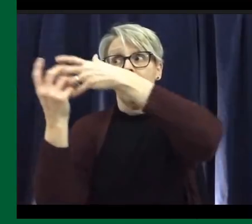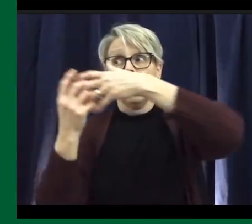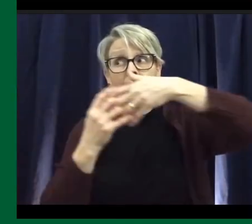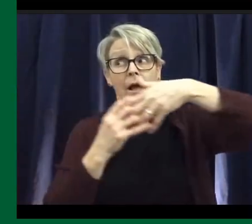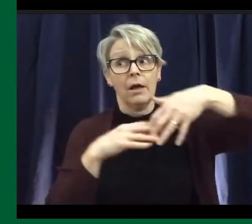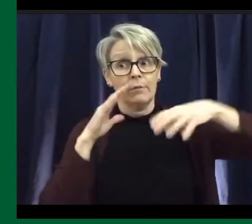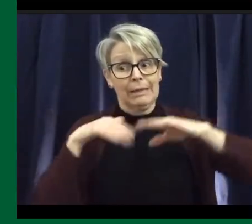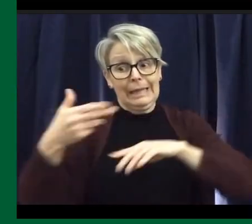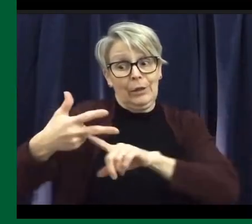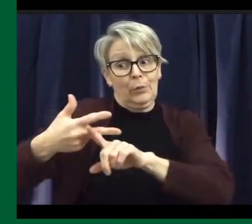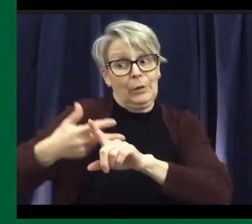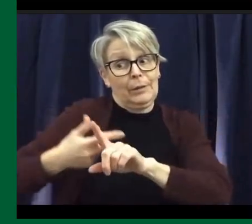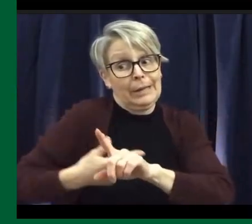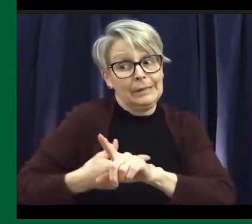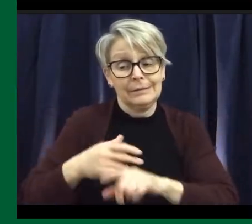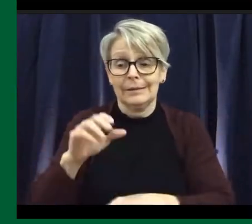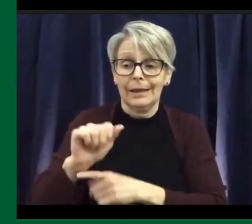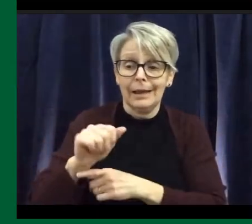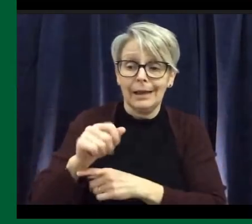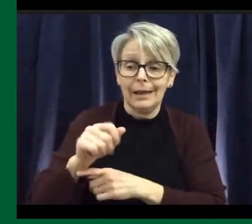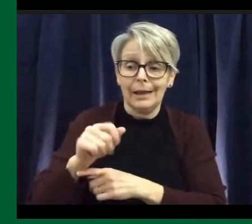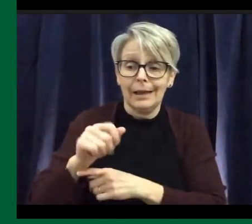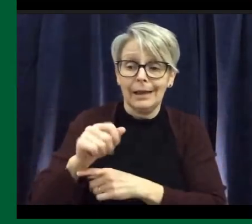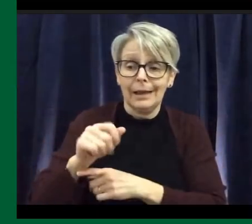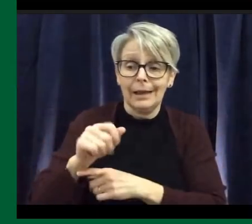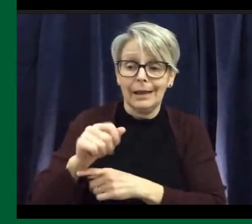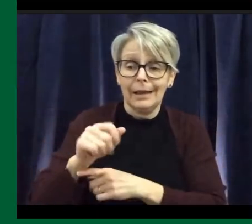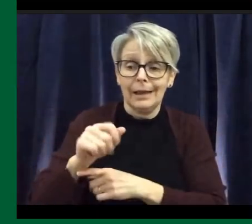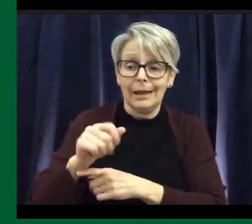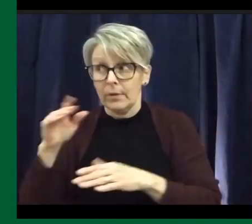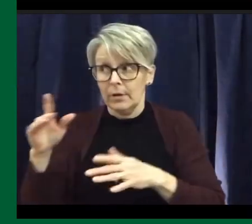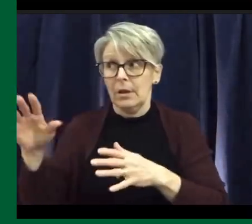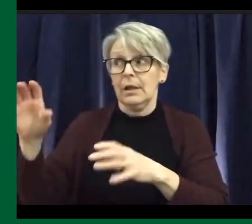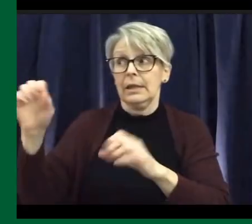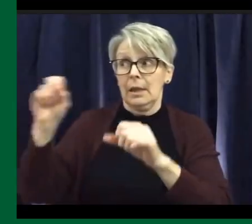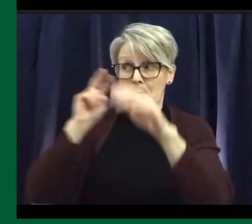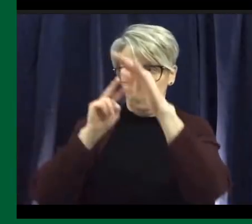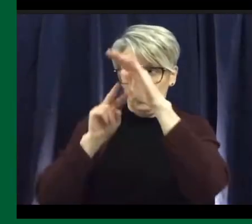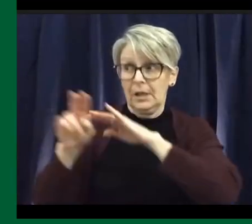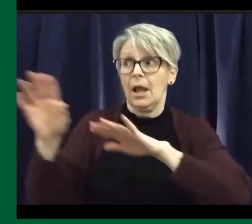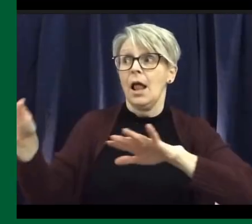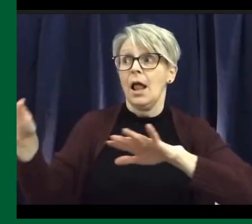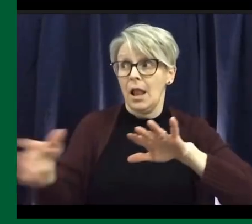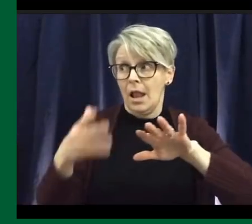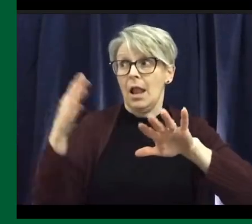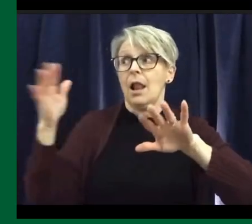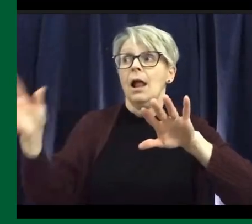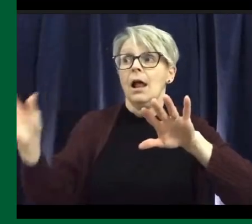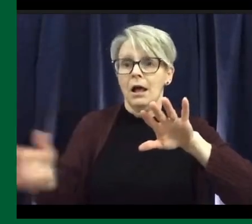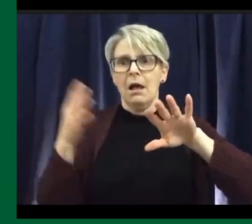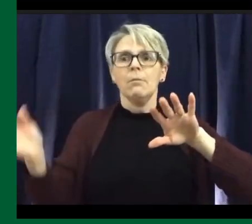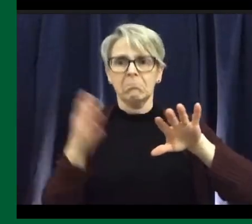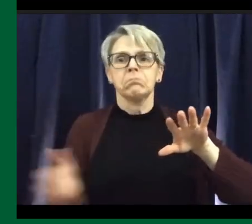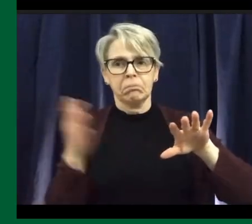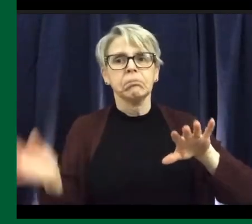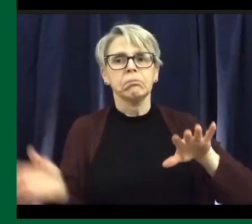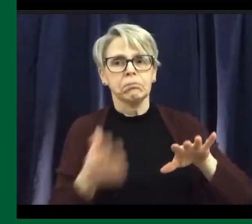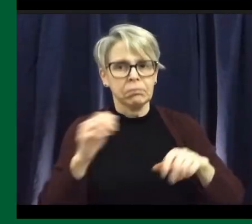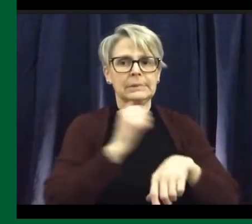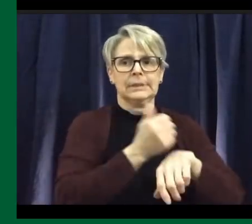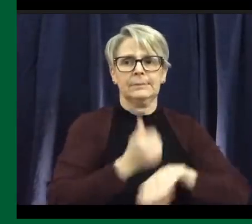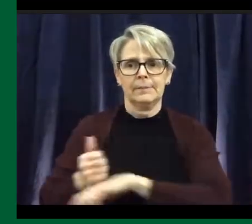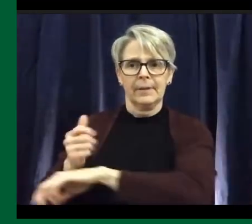months, going into April and beyond, that will really allow us to solidify the clinics that are going to be open,